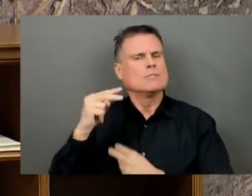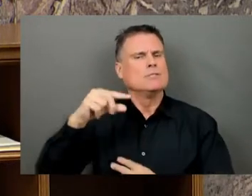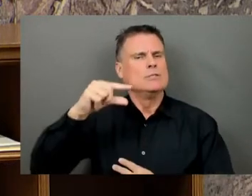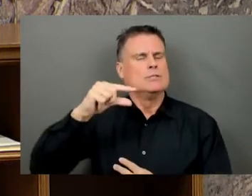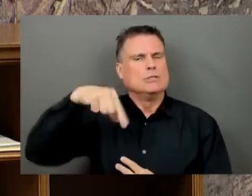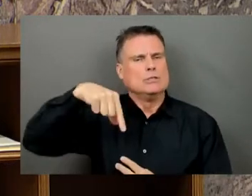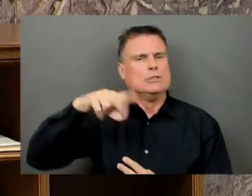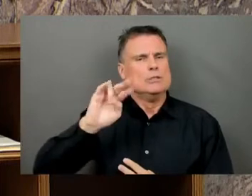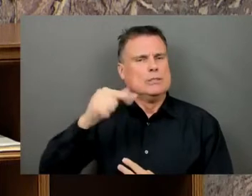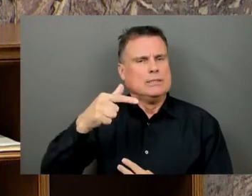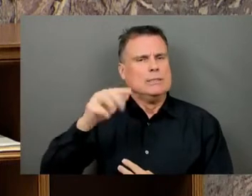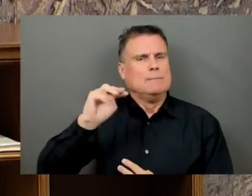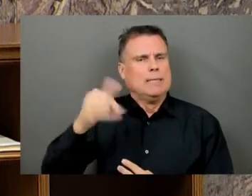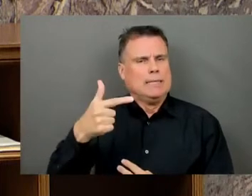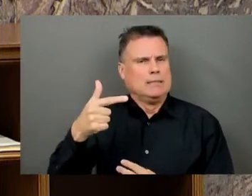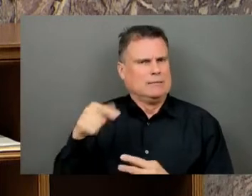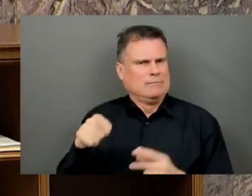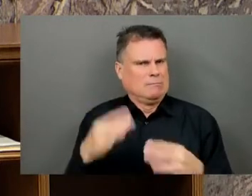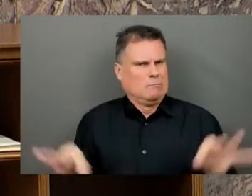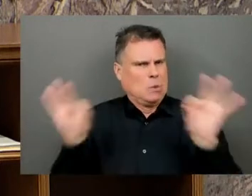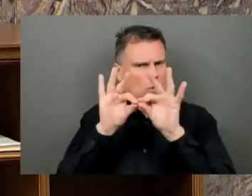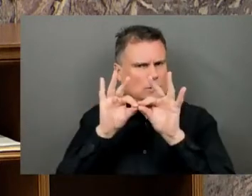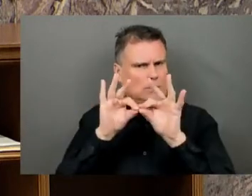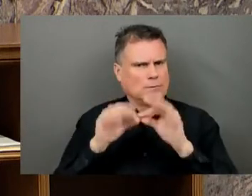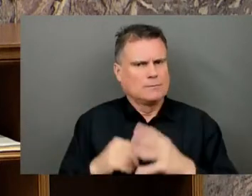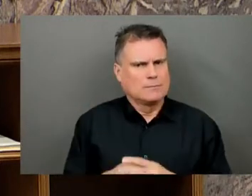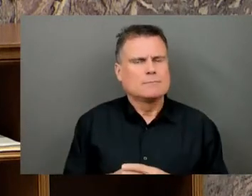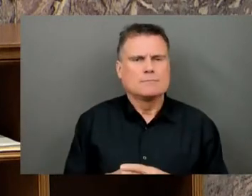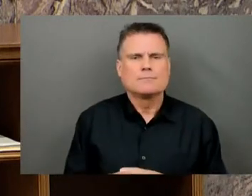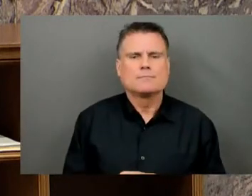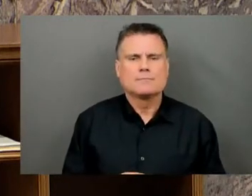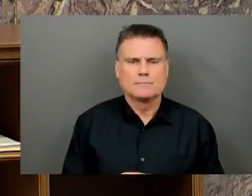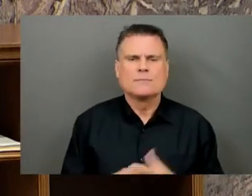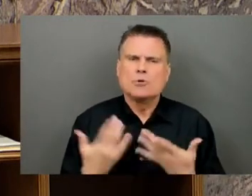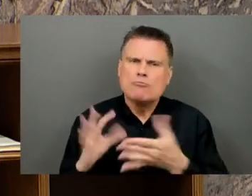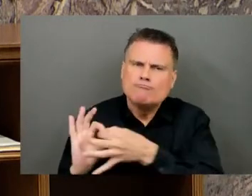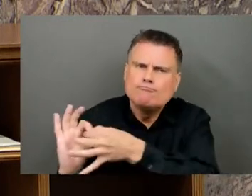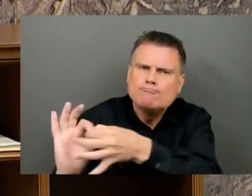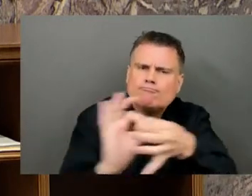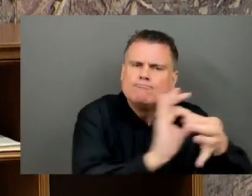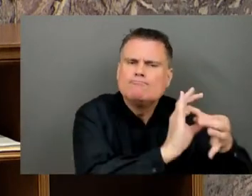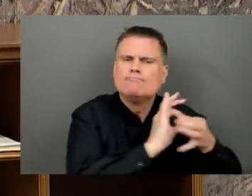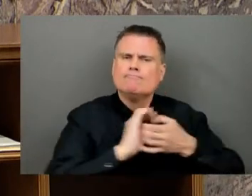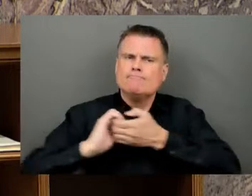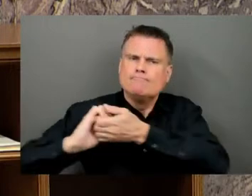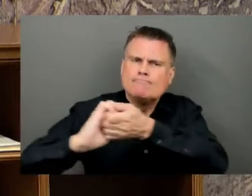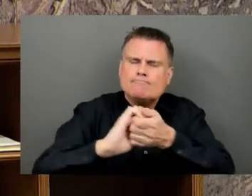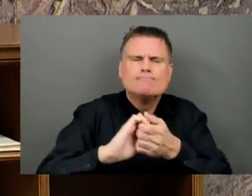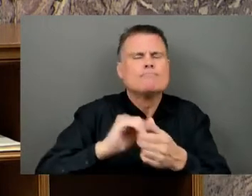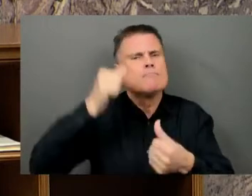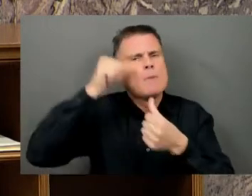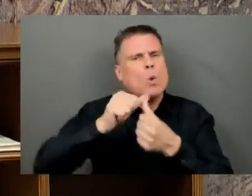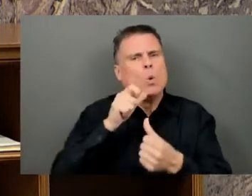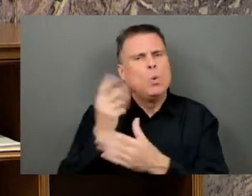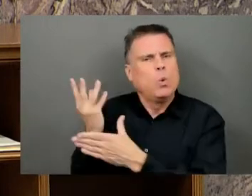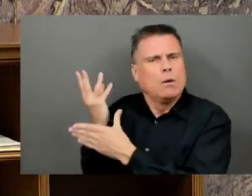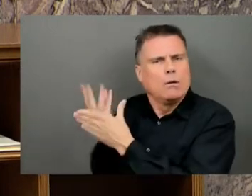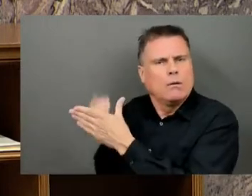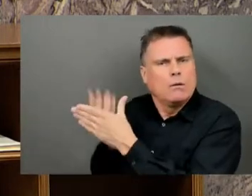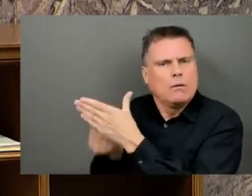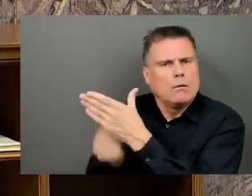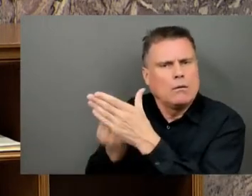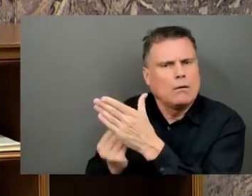forward, committed to building a province marked by understanding, respect, and unity. Thank you, Mr.